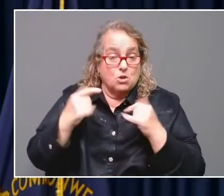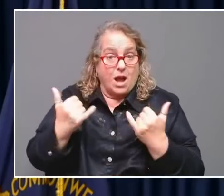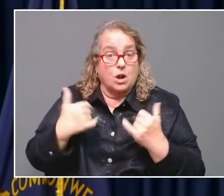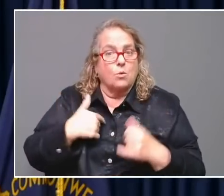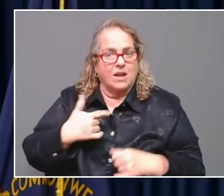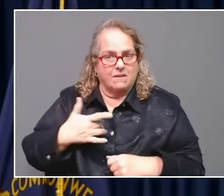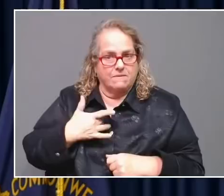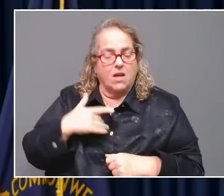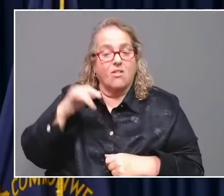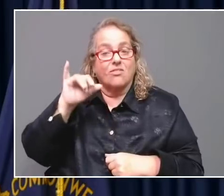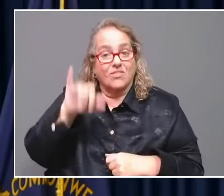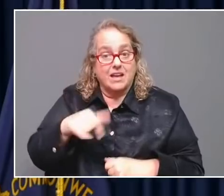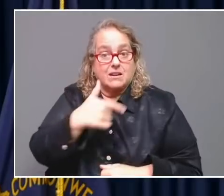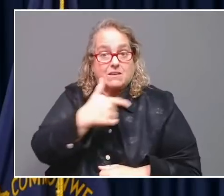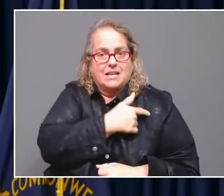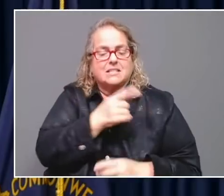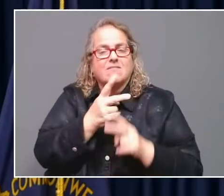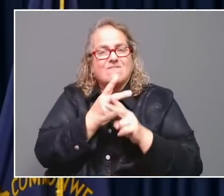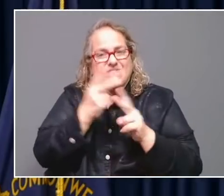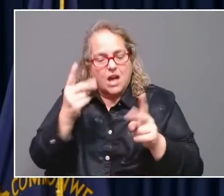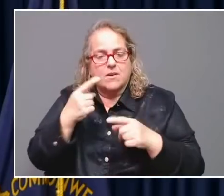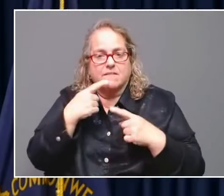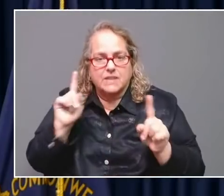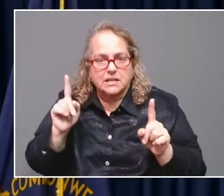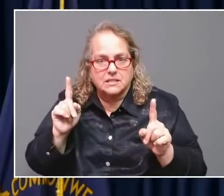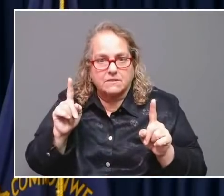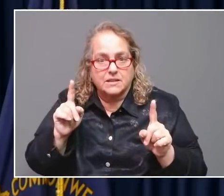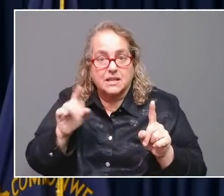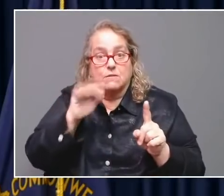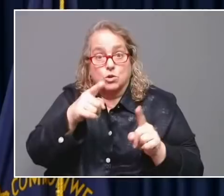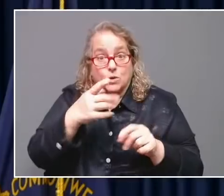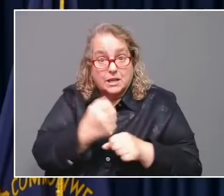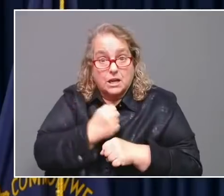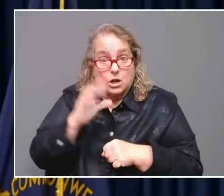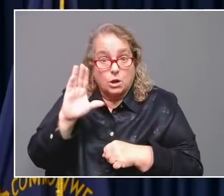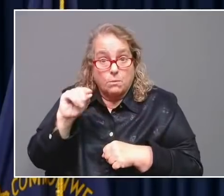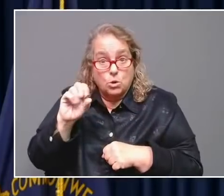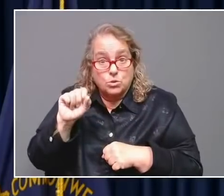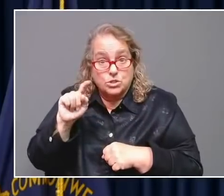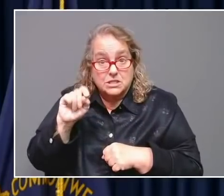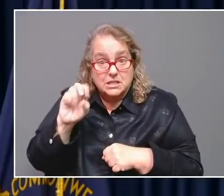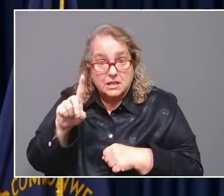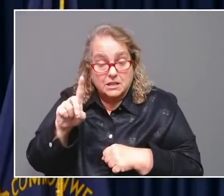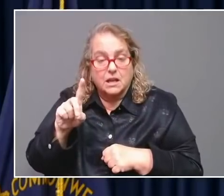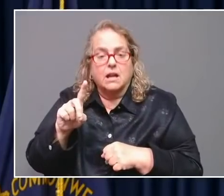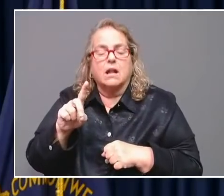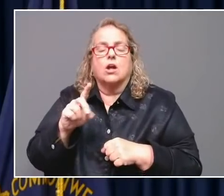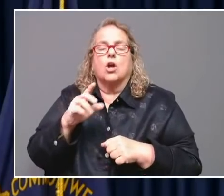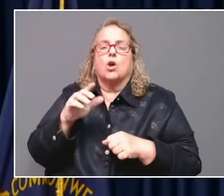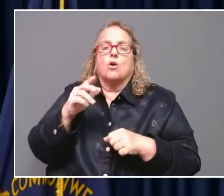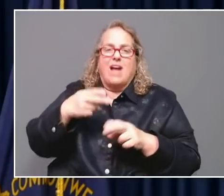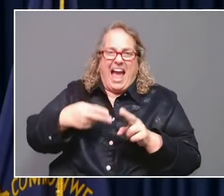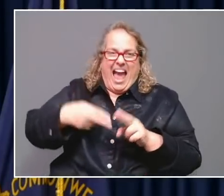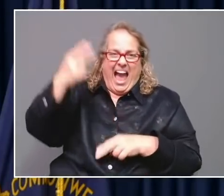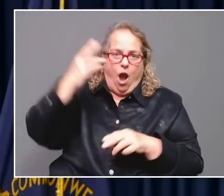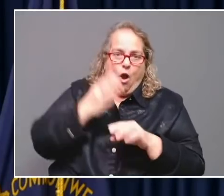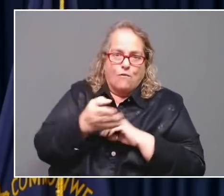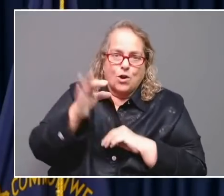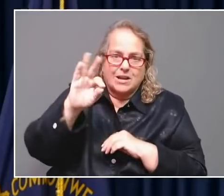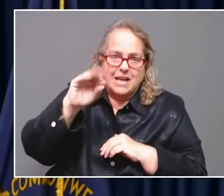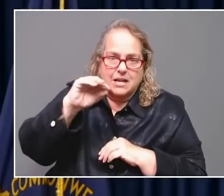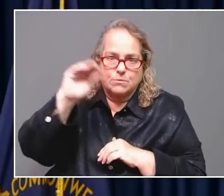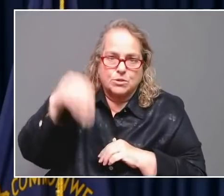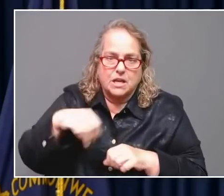incredibly effective. And if you get boosted, really incredibly effective, it puts you back up at that over 90% protection.